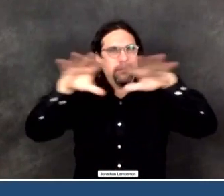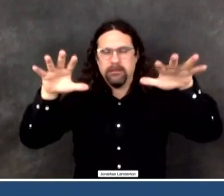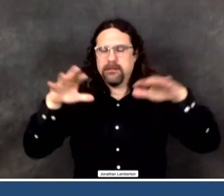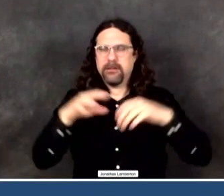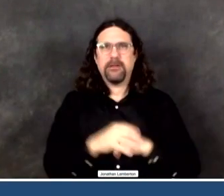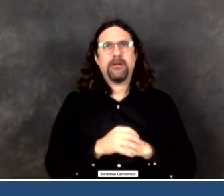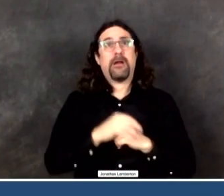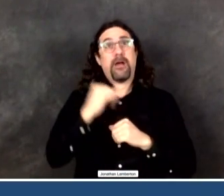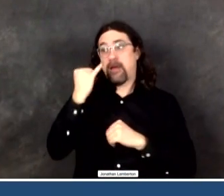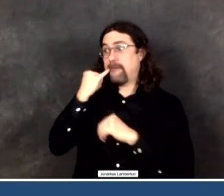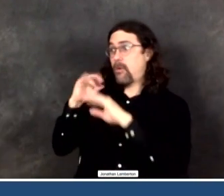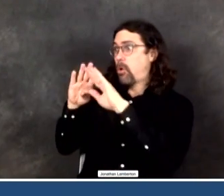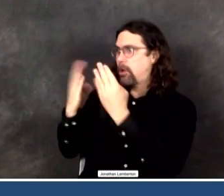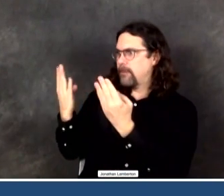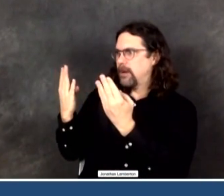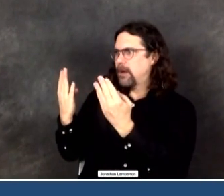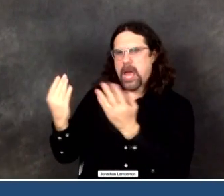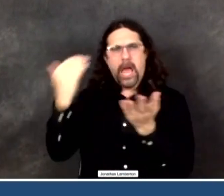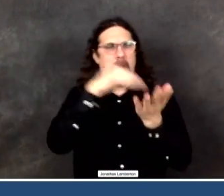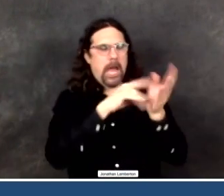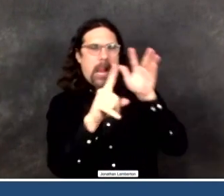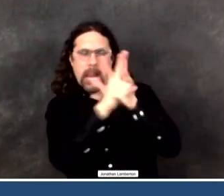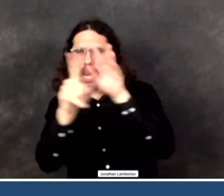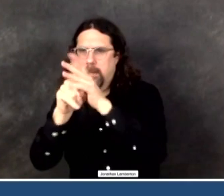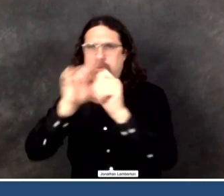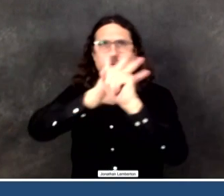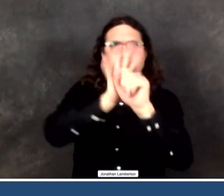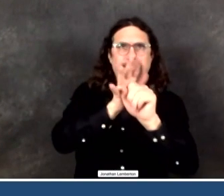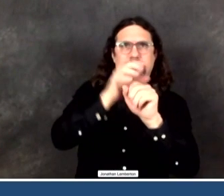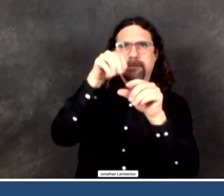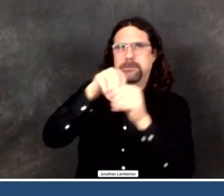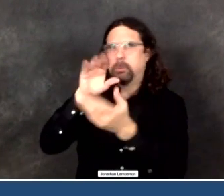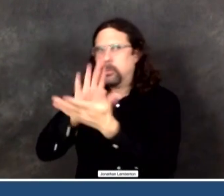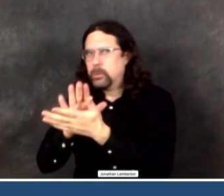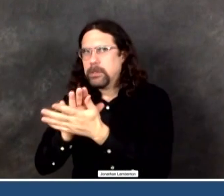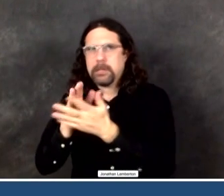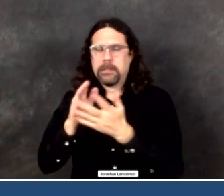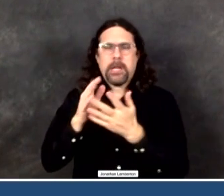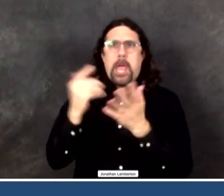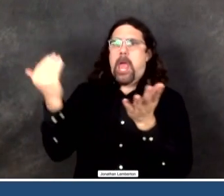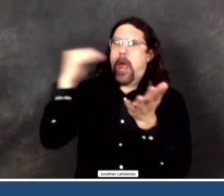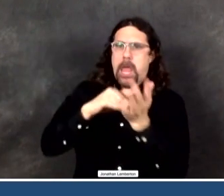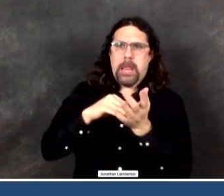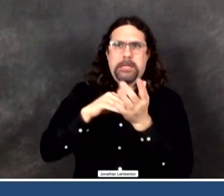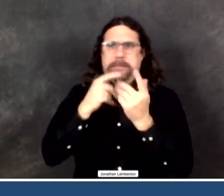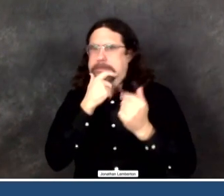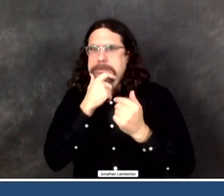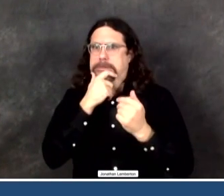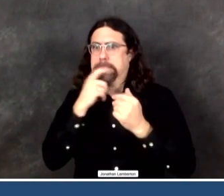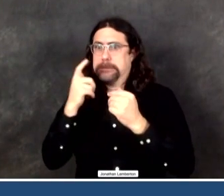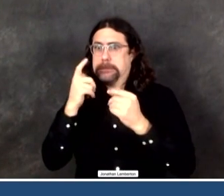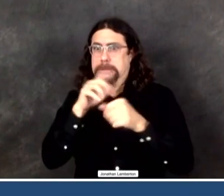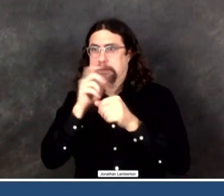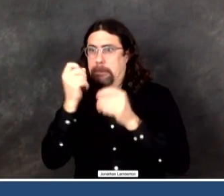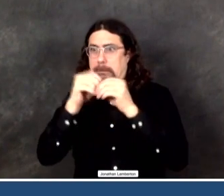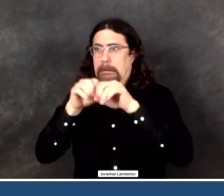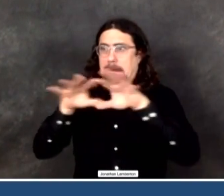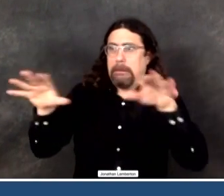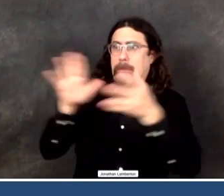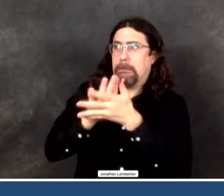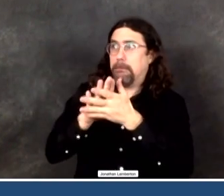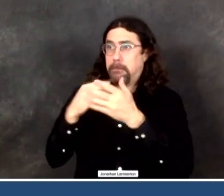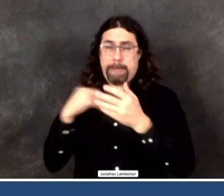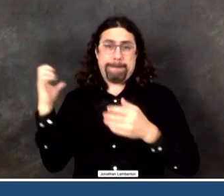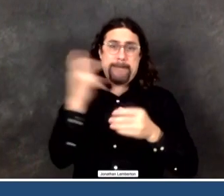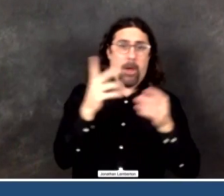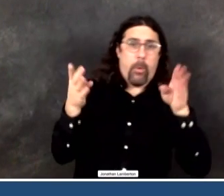and confusion. But there's another factor that's really important to point to, and it's where I started about what our kids are going through. Our kids have gone through